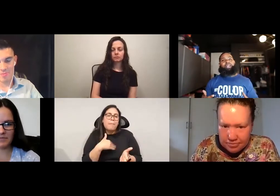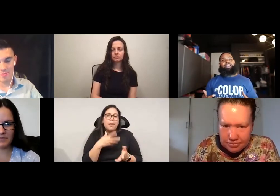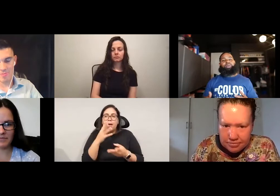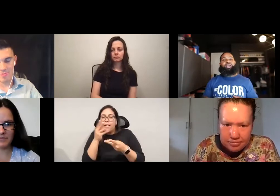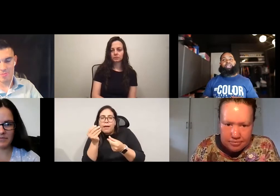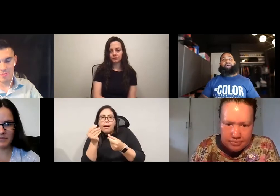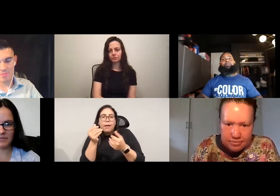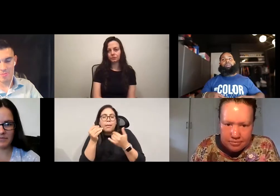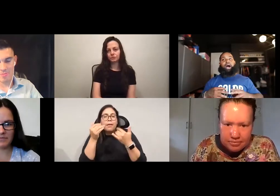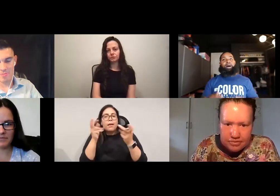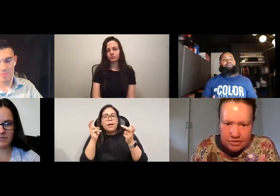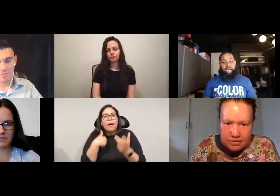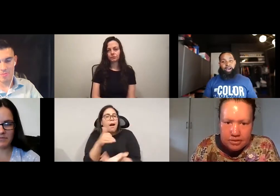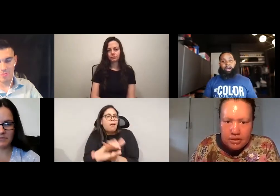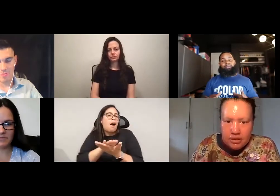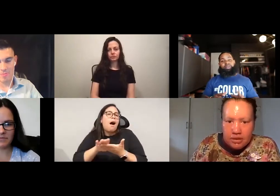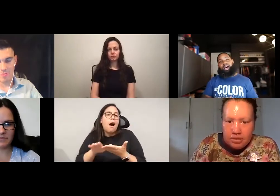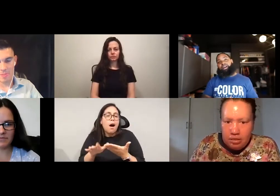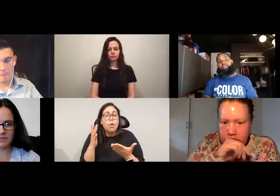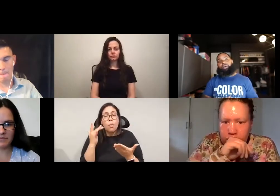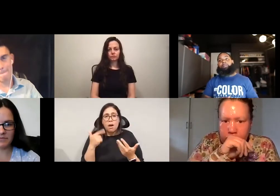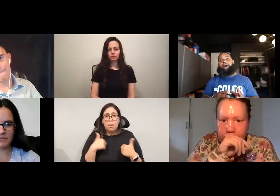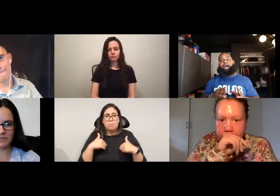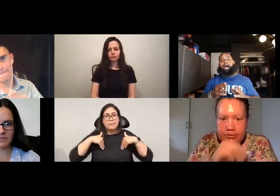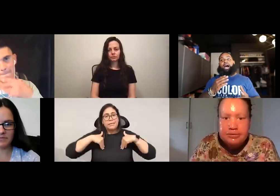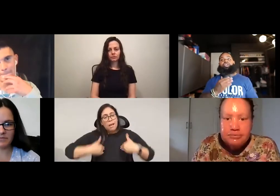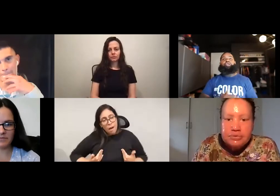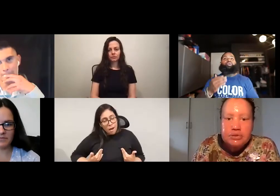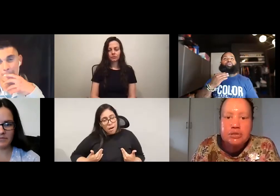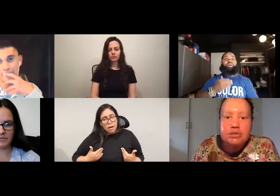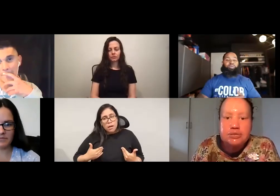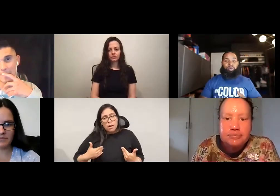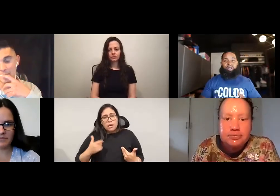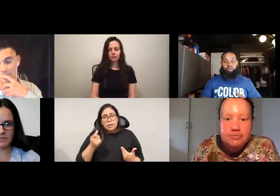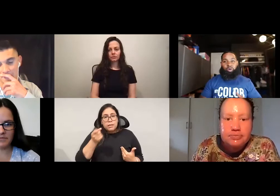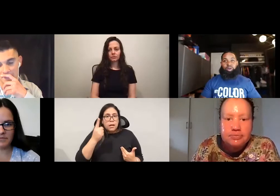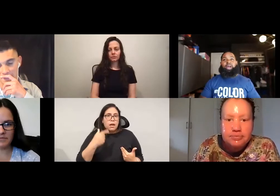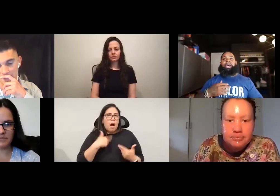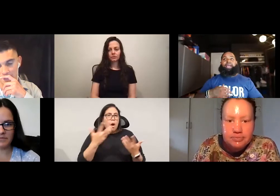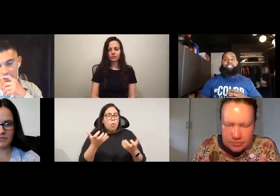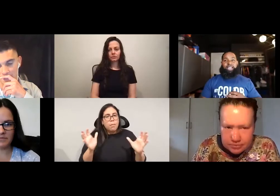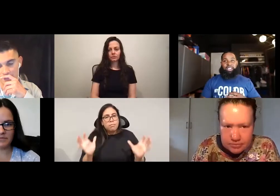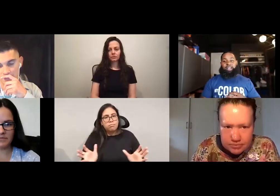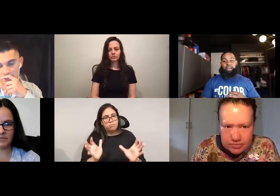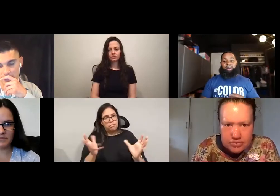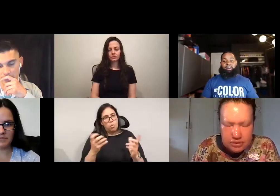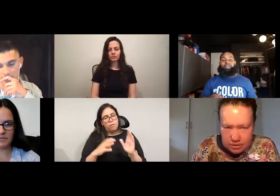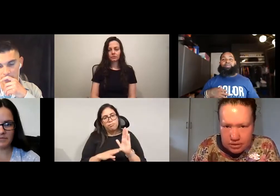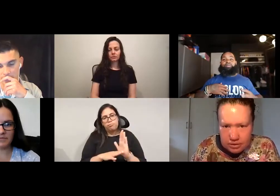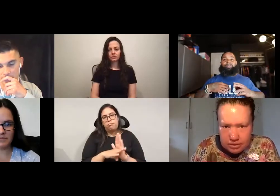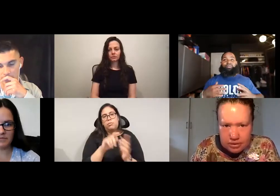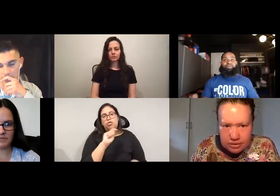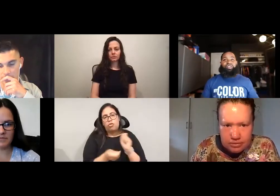of kindness, because I'm tired of it, but I do want to push forward and change that